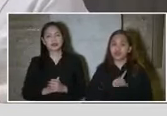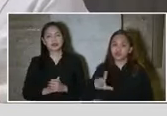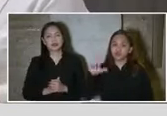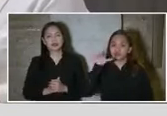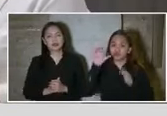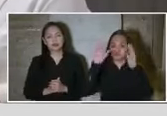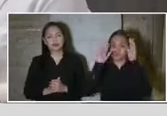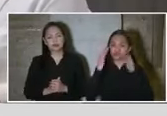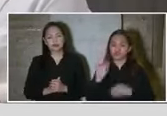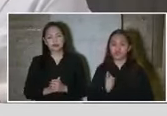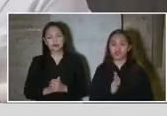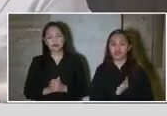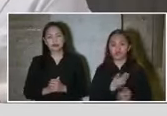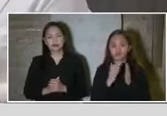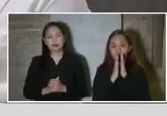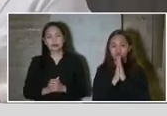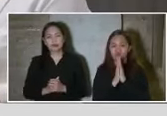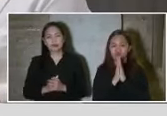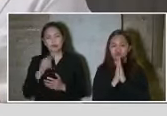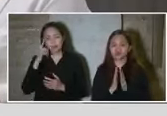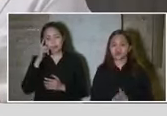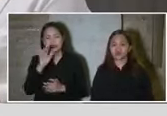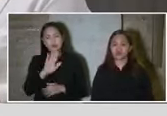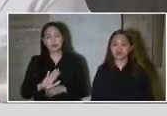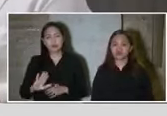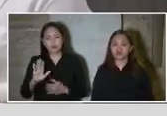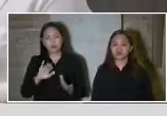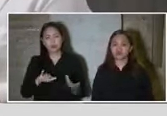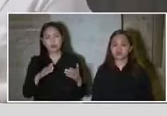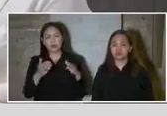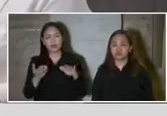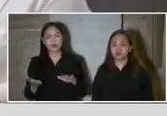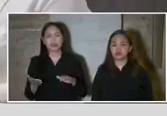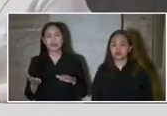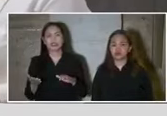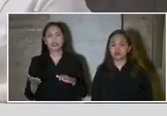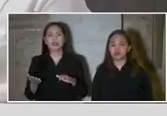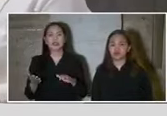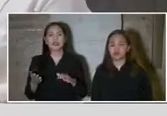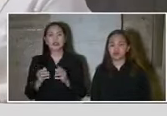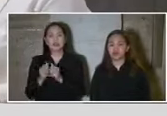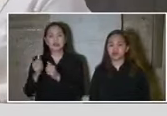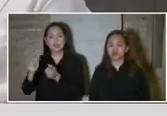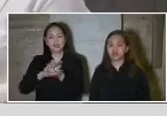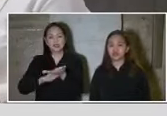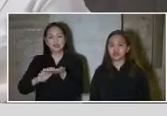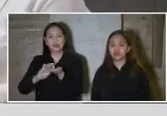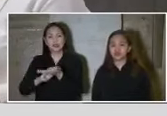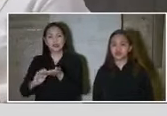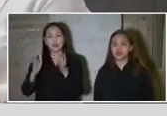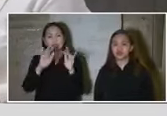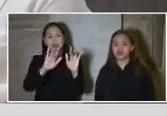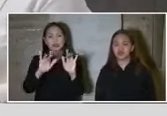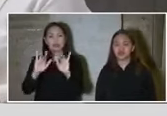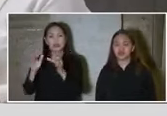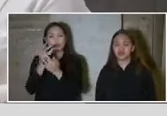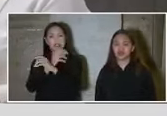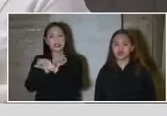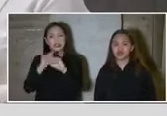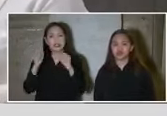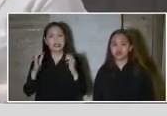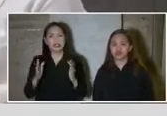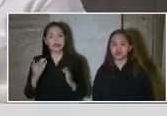our prayer. For those who have died and passed into the cleansing mercy of our Savior,